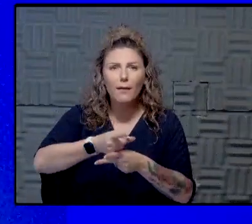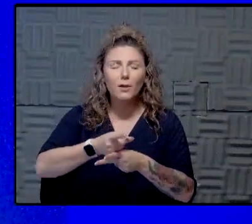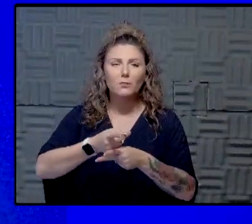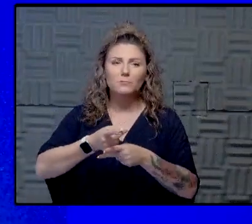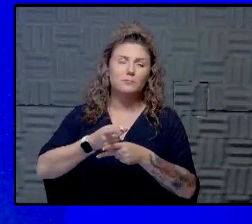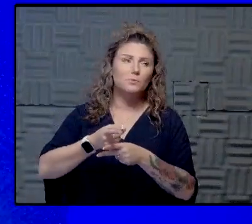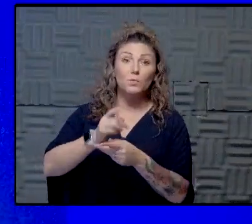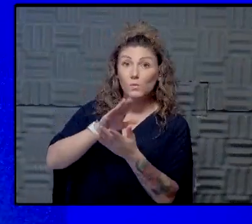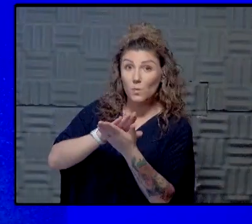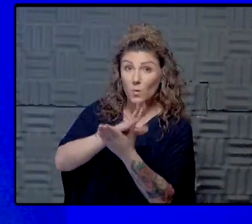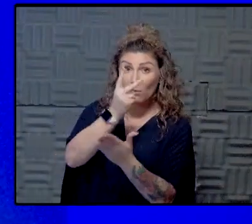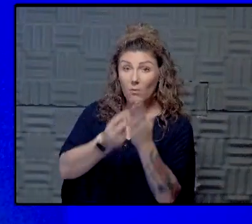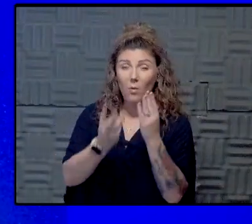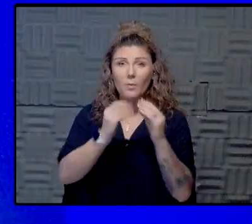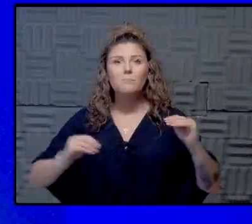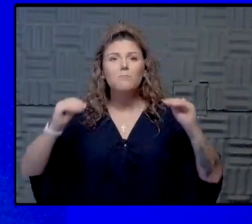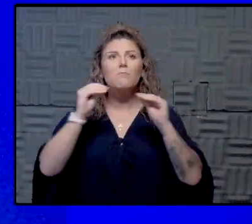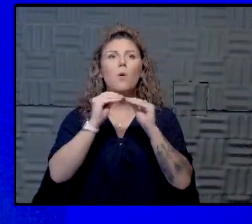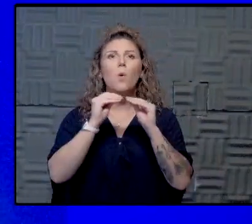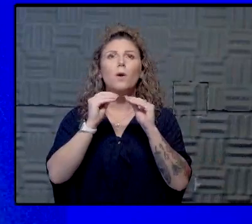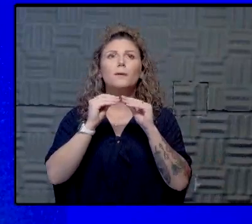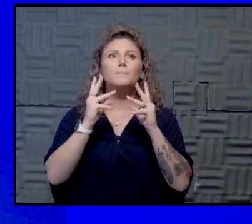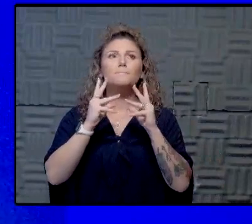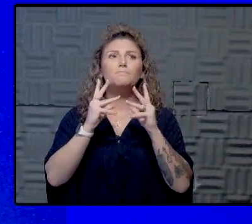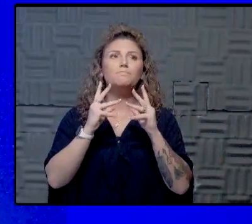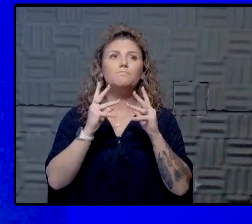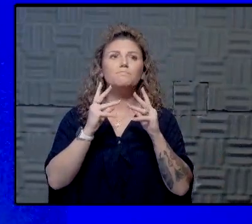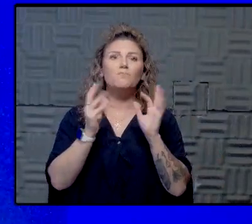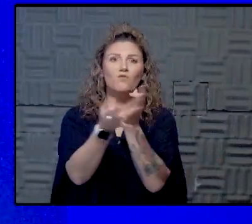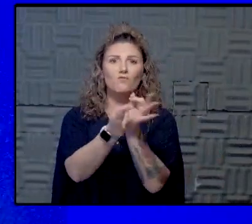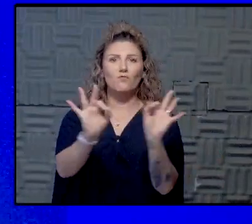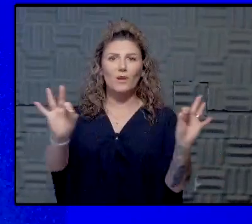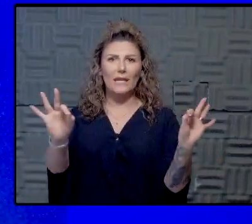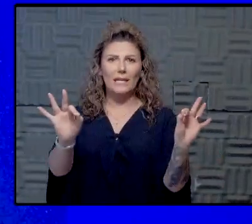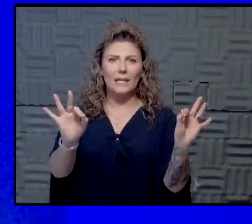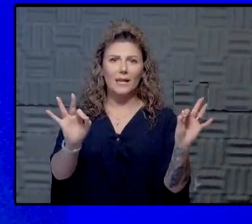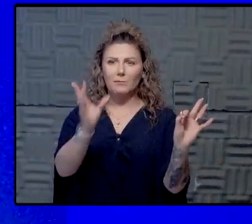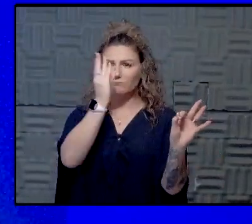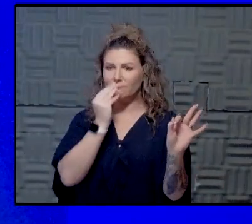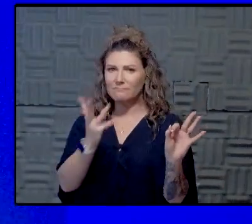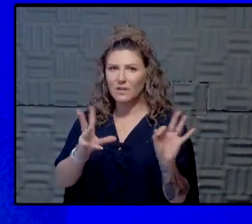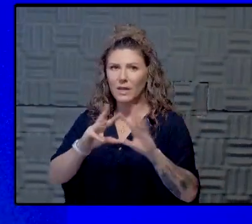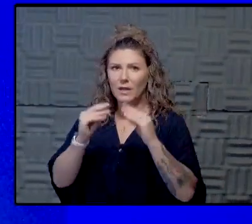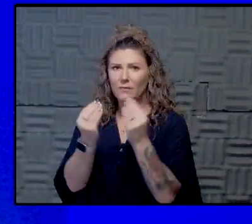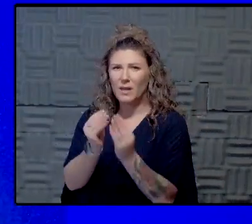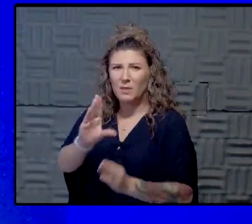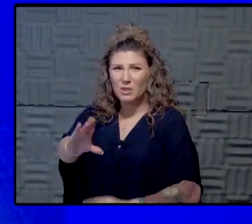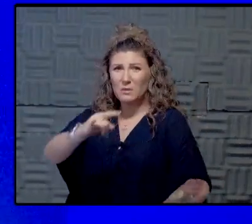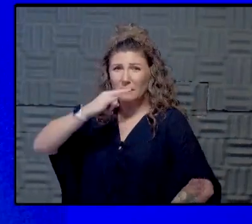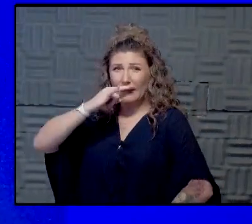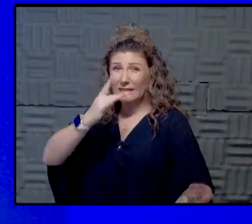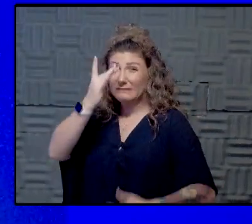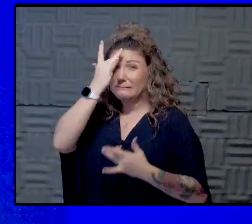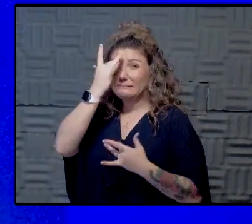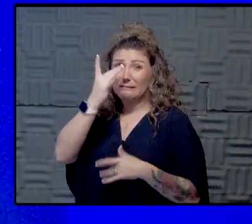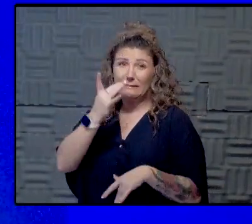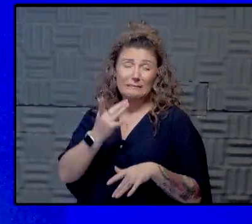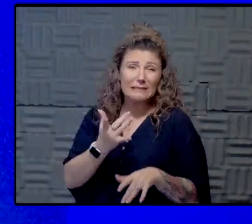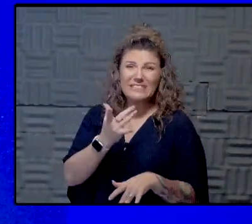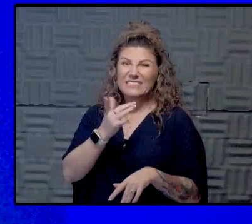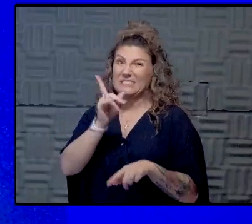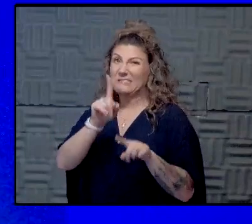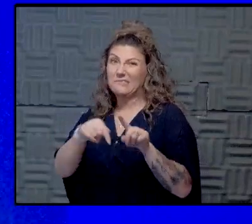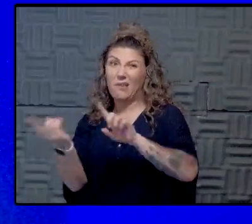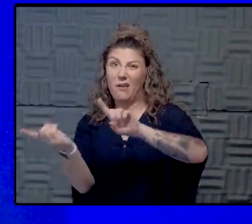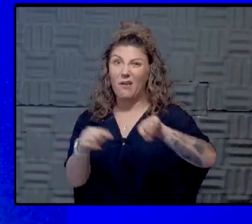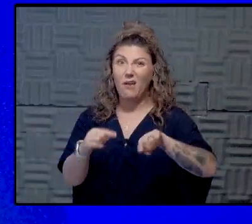they've had a lot more just freedom to tell families, your child is sick, we really don't believe your child